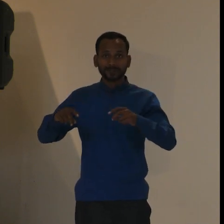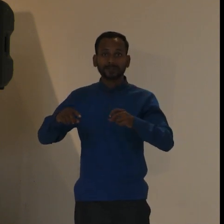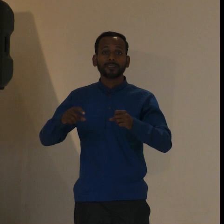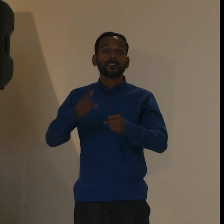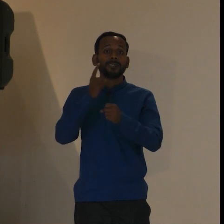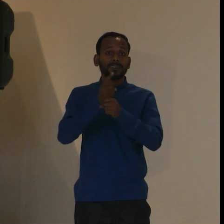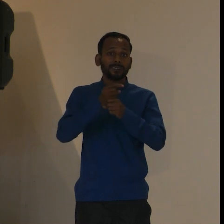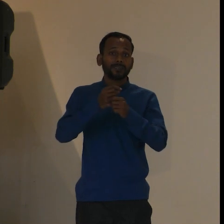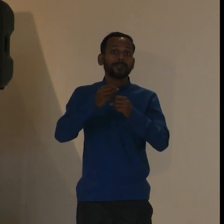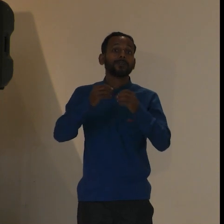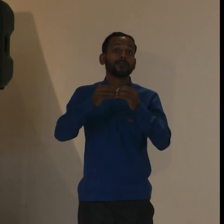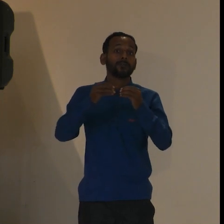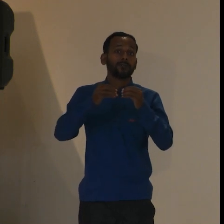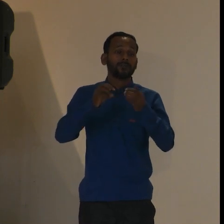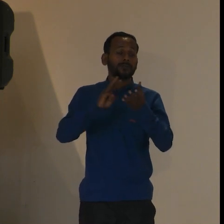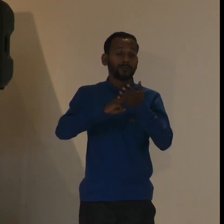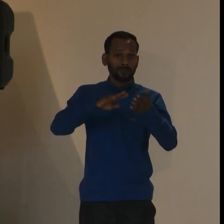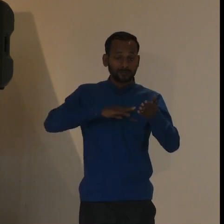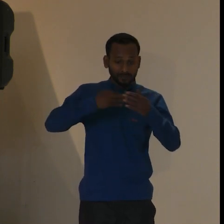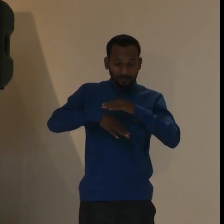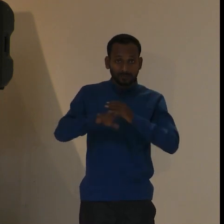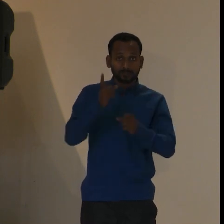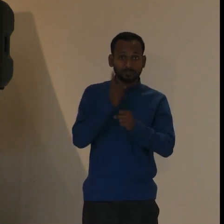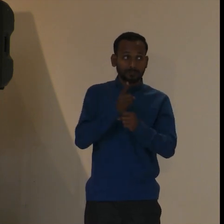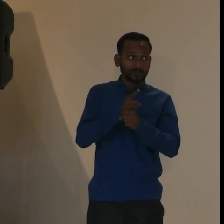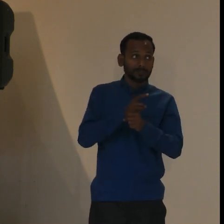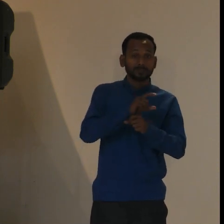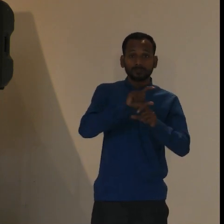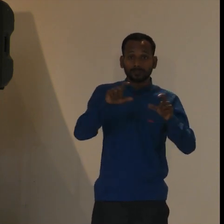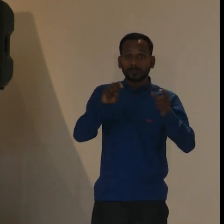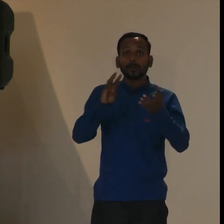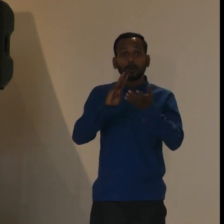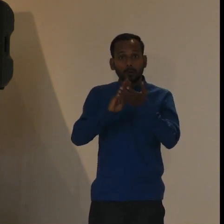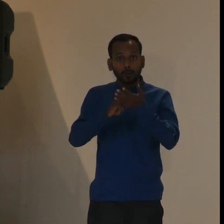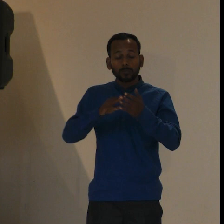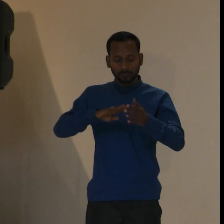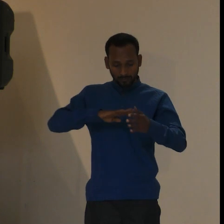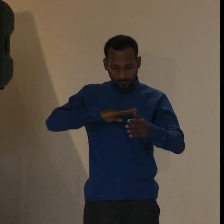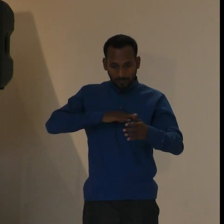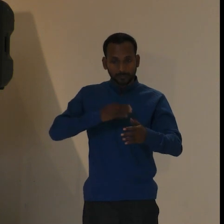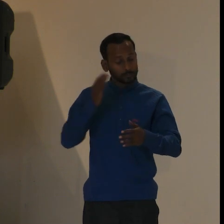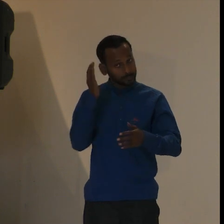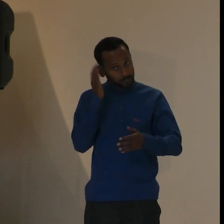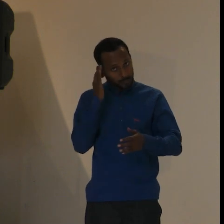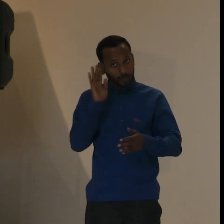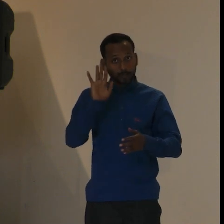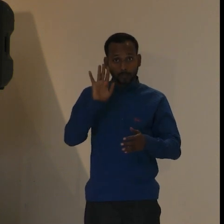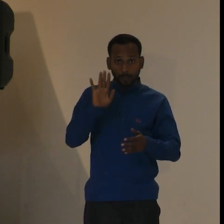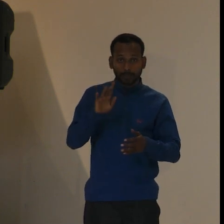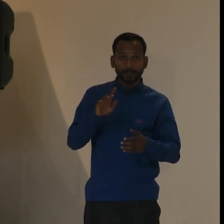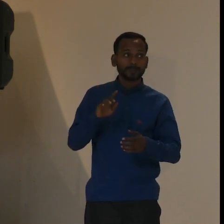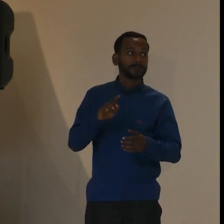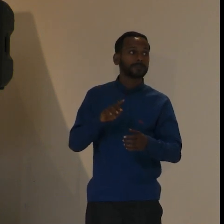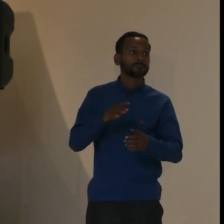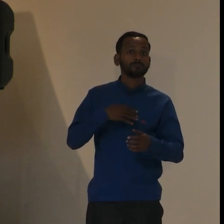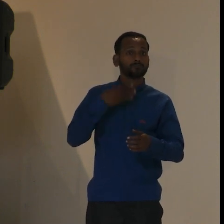Maharashtra. I know that the students that I'm teaching with also understand Marathi a lot more than they would understand